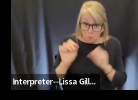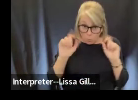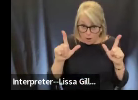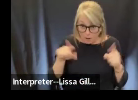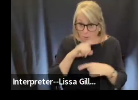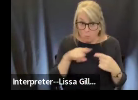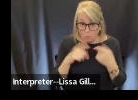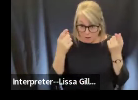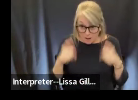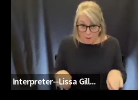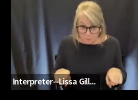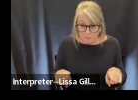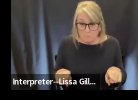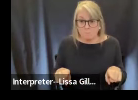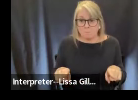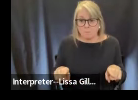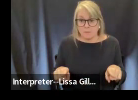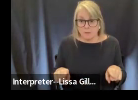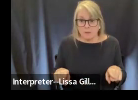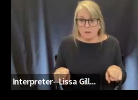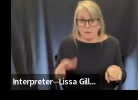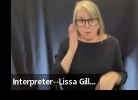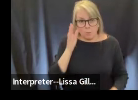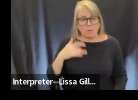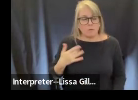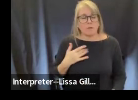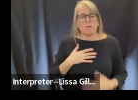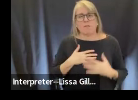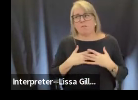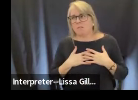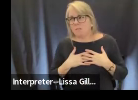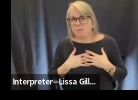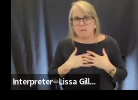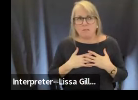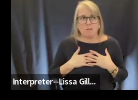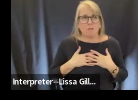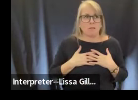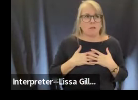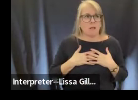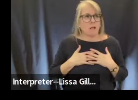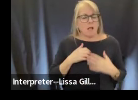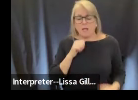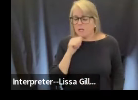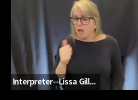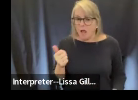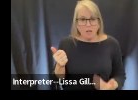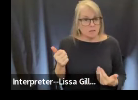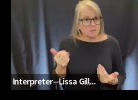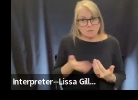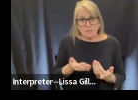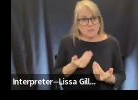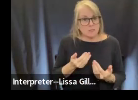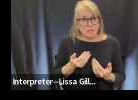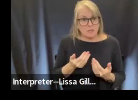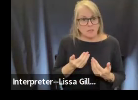carbon monoxide poisoning is occurring, you will start to feel symptoms, but they're not easily detectable as being related to carbon